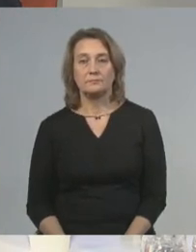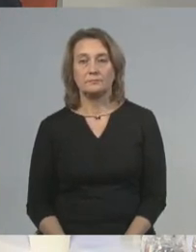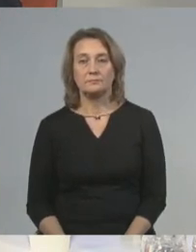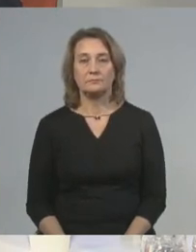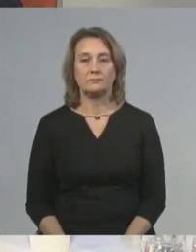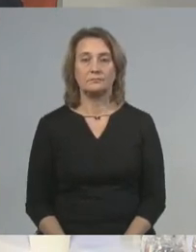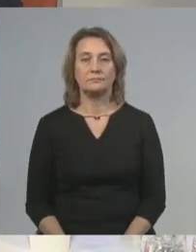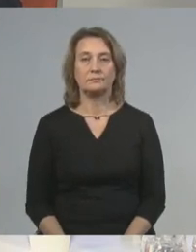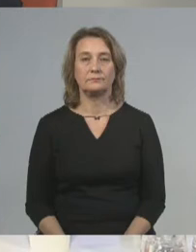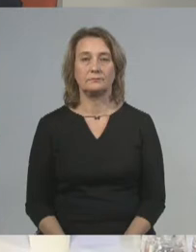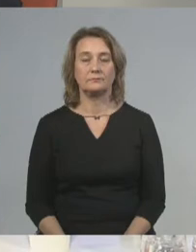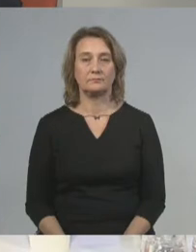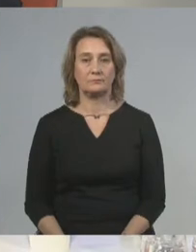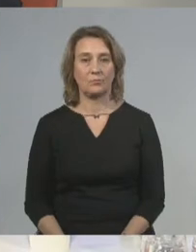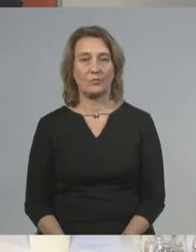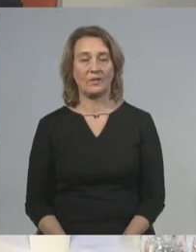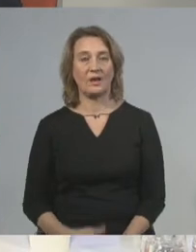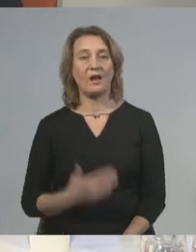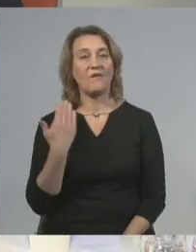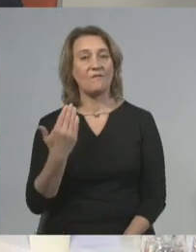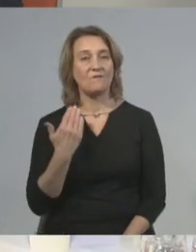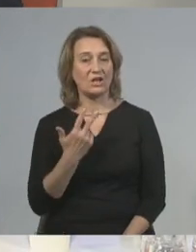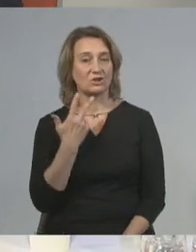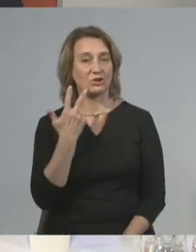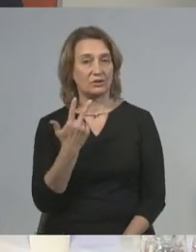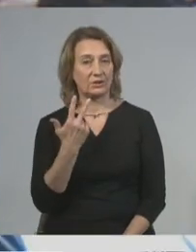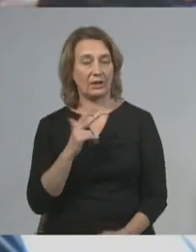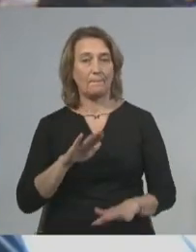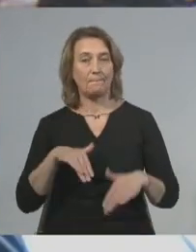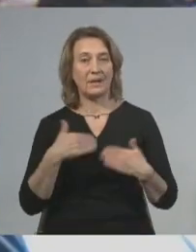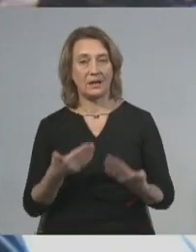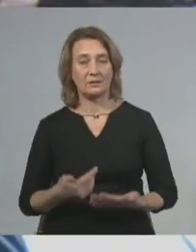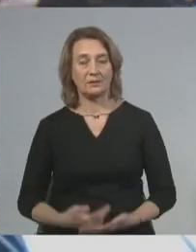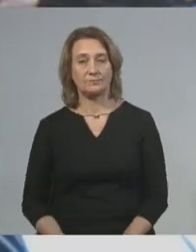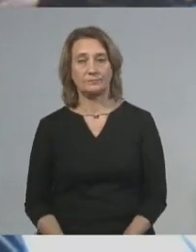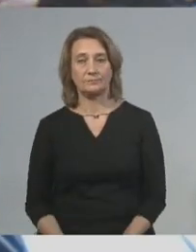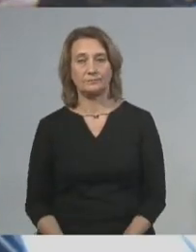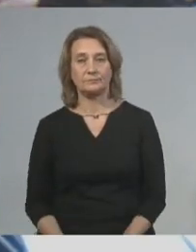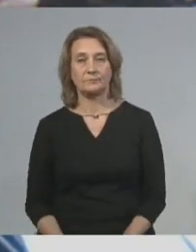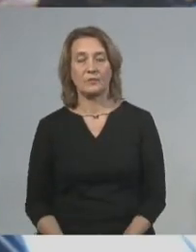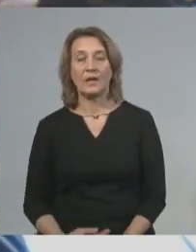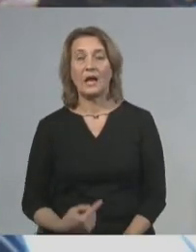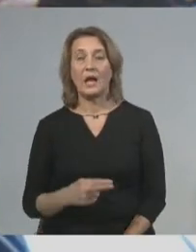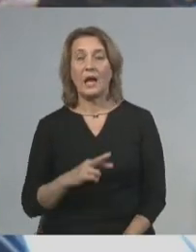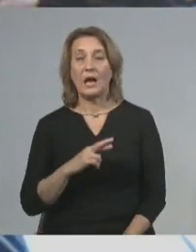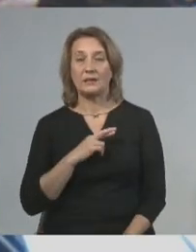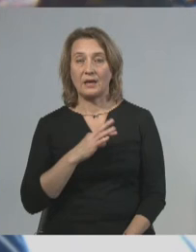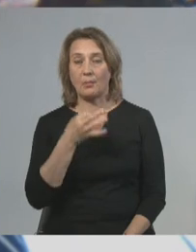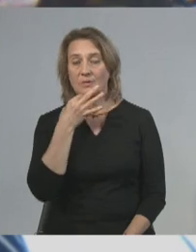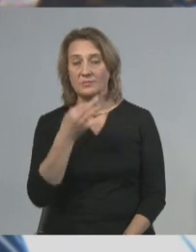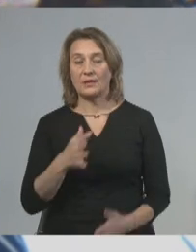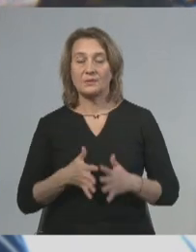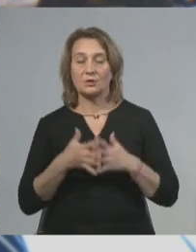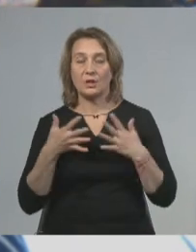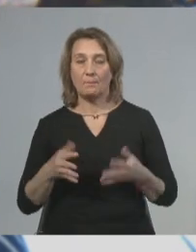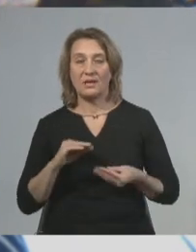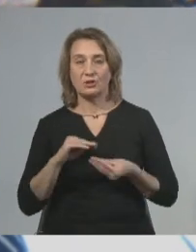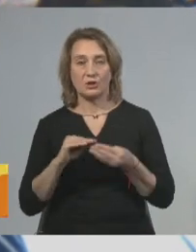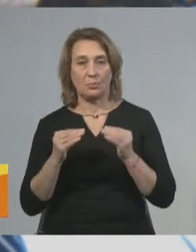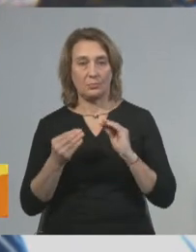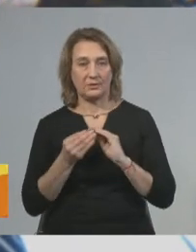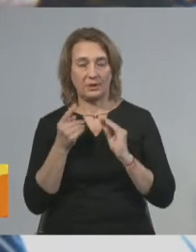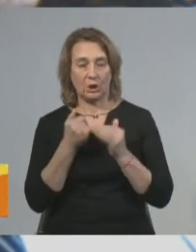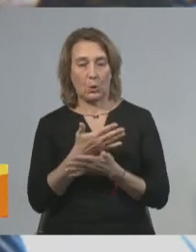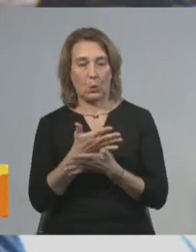mila can you hear us your three tips i would say that the biggest problem in reporting about these issues is